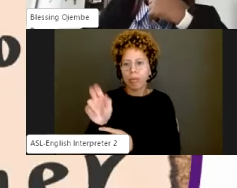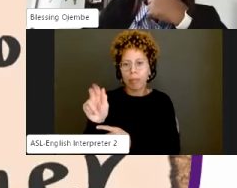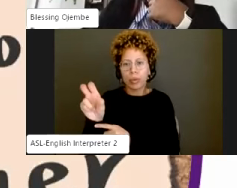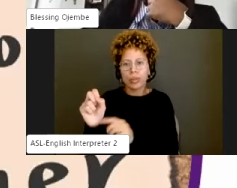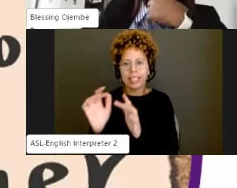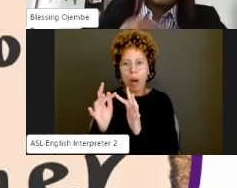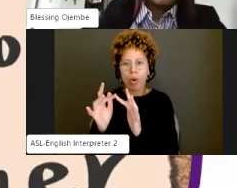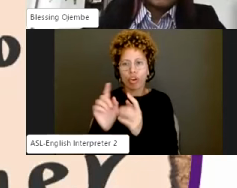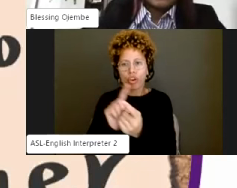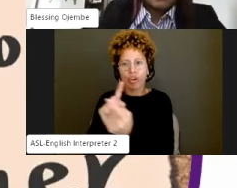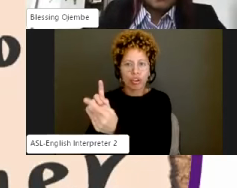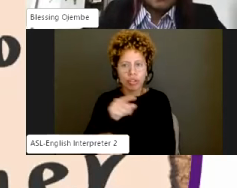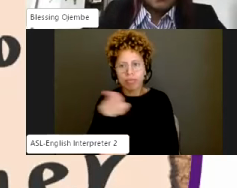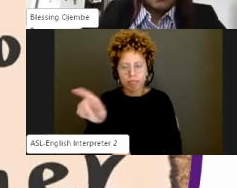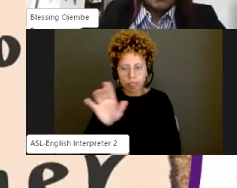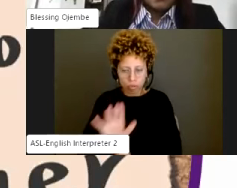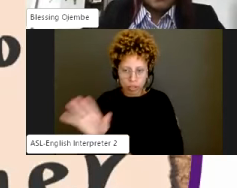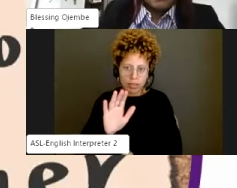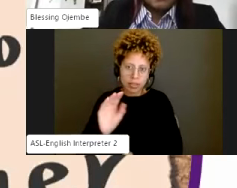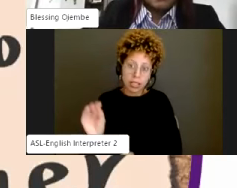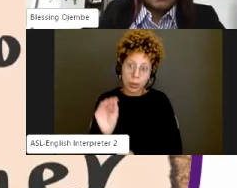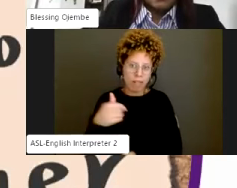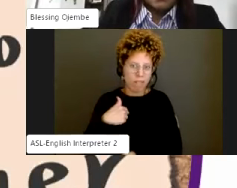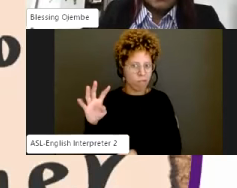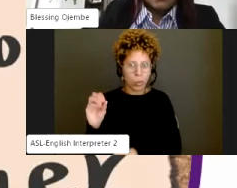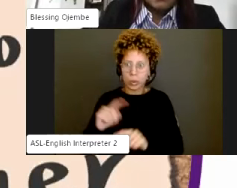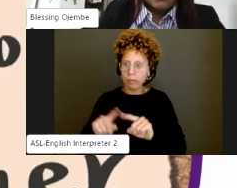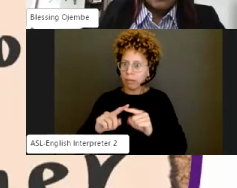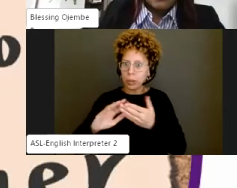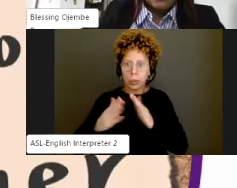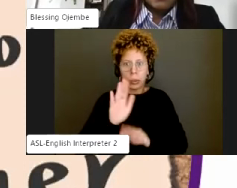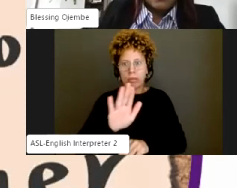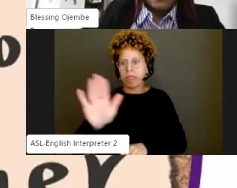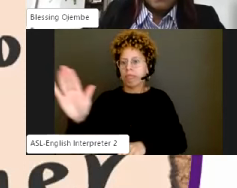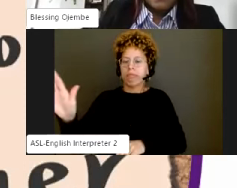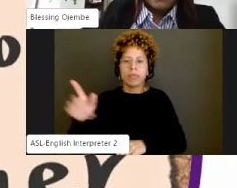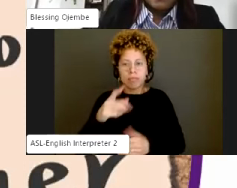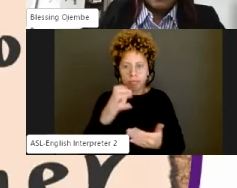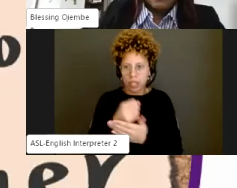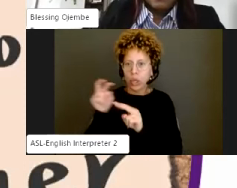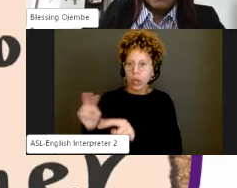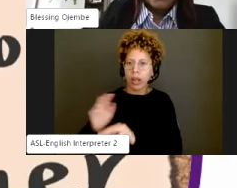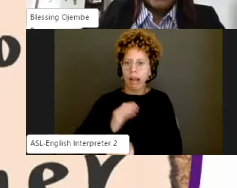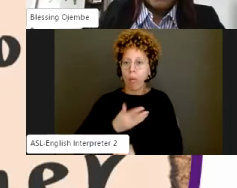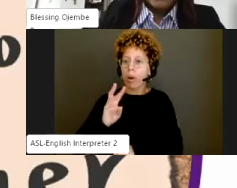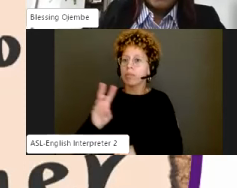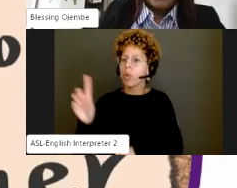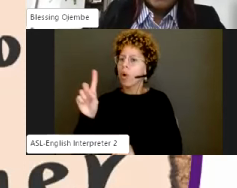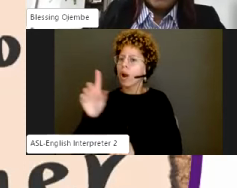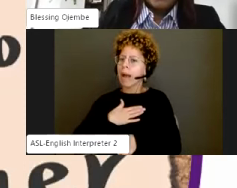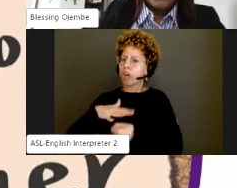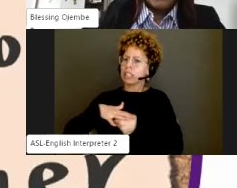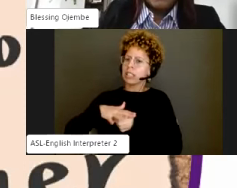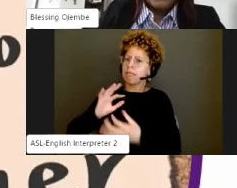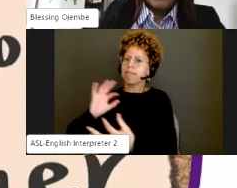40 within different communities. I'd encourage you to look at our website to find those that might be in your region.